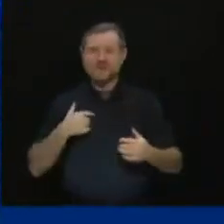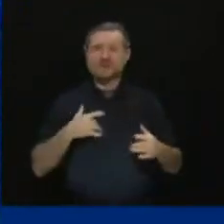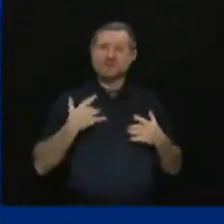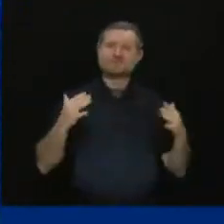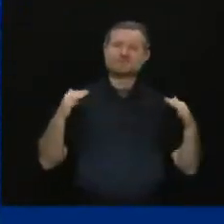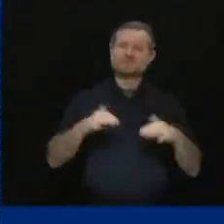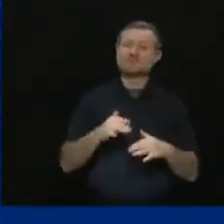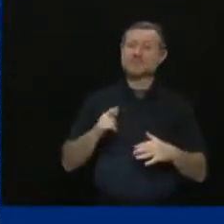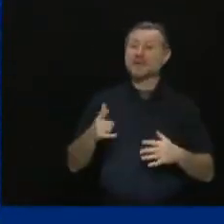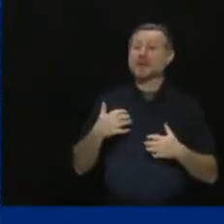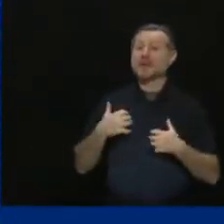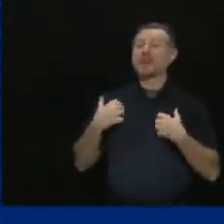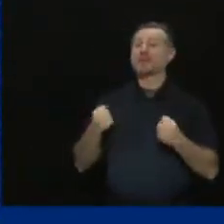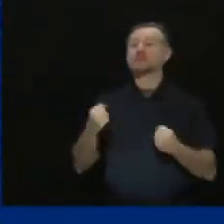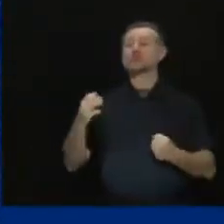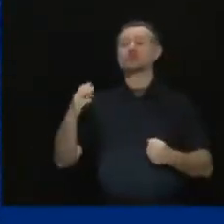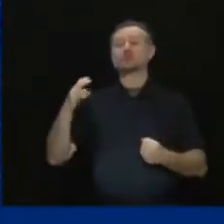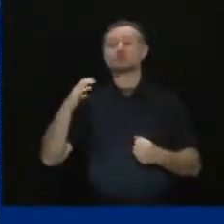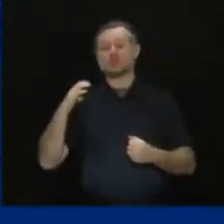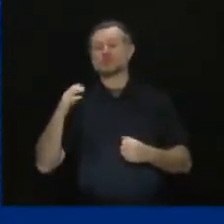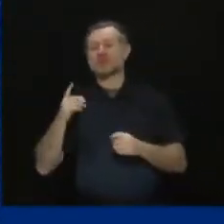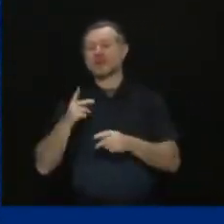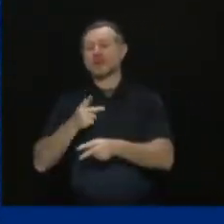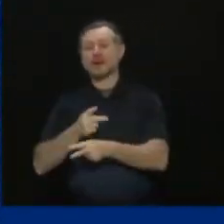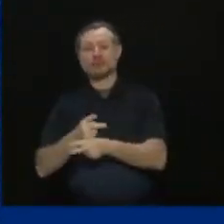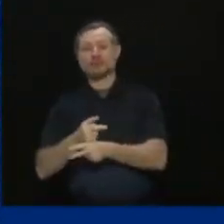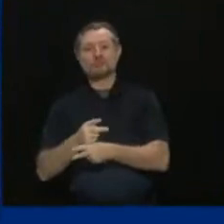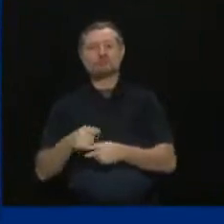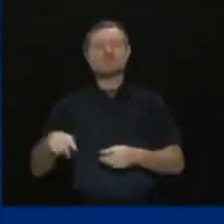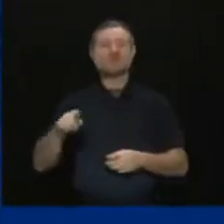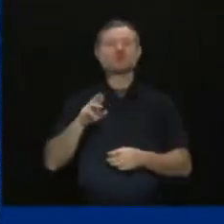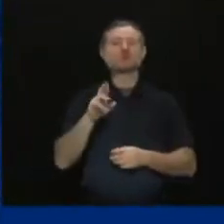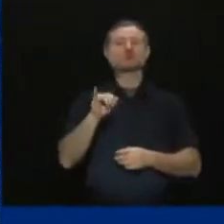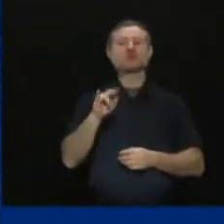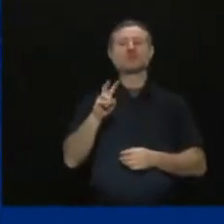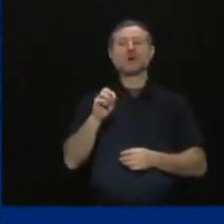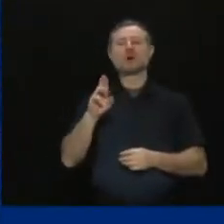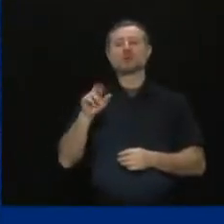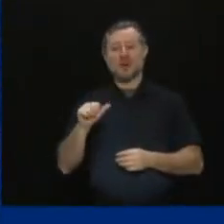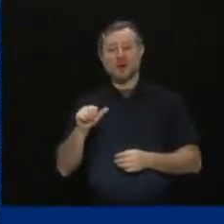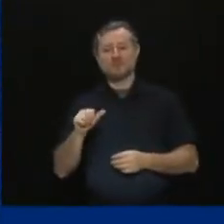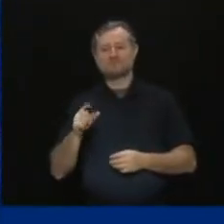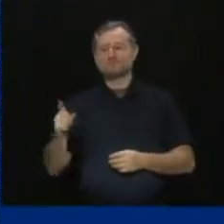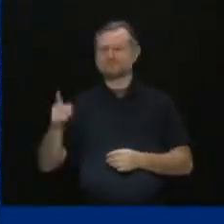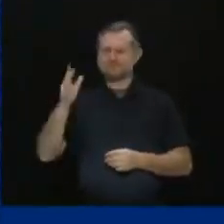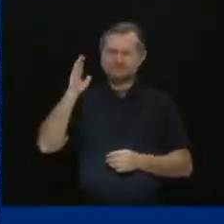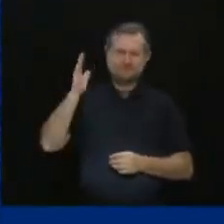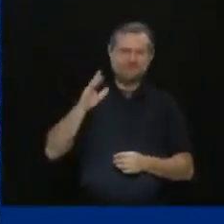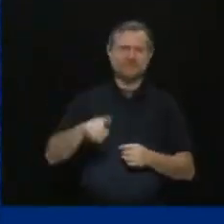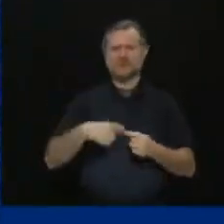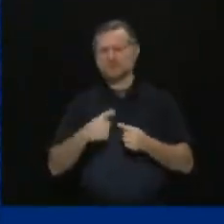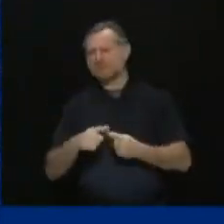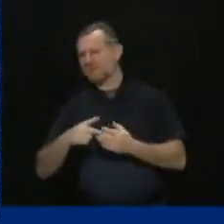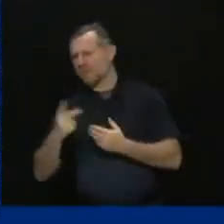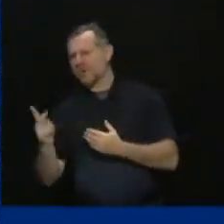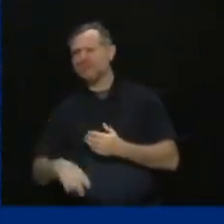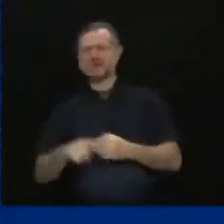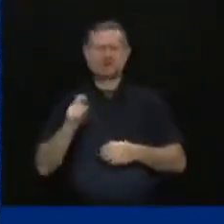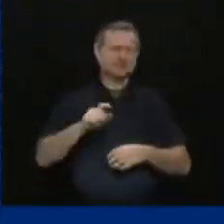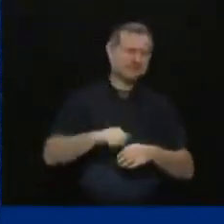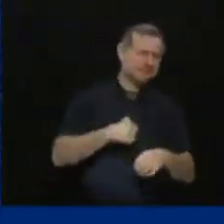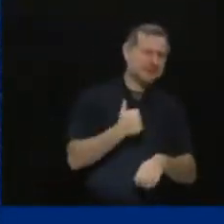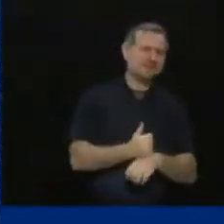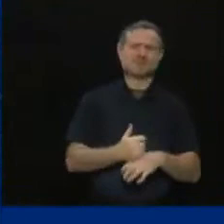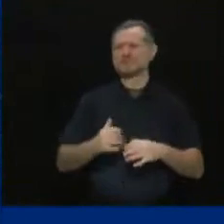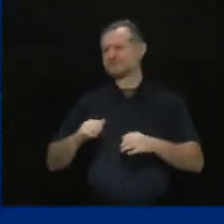Rivera, where you spoke passionately about the need for programs like this. So I would just say, let this be the beginning and not the